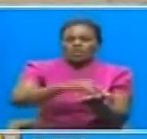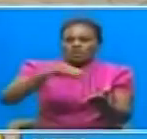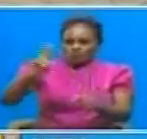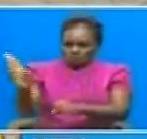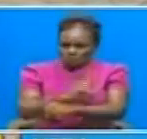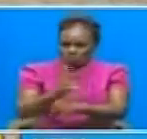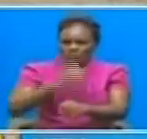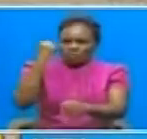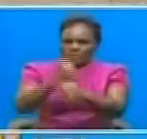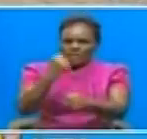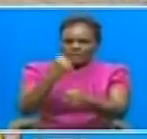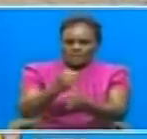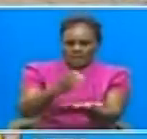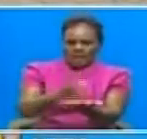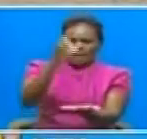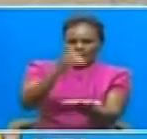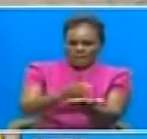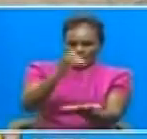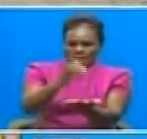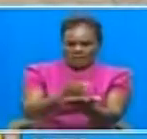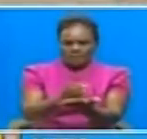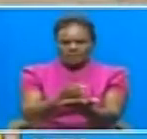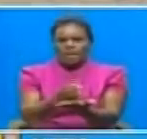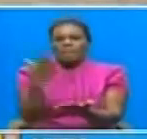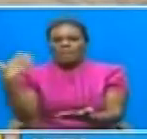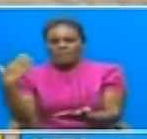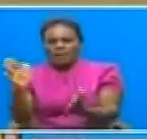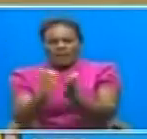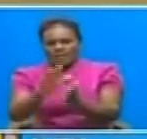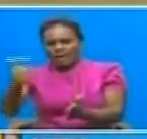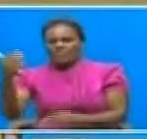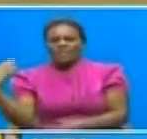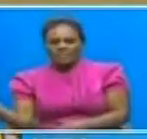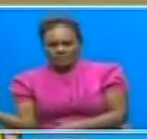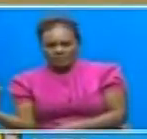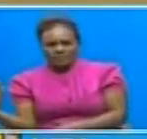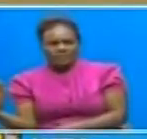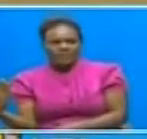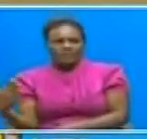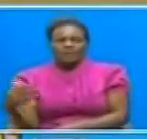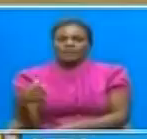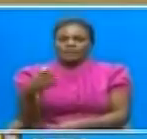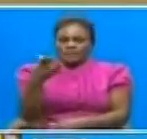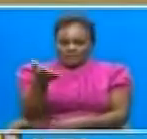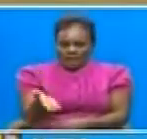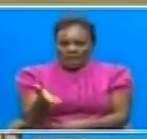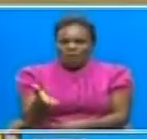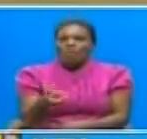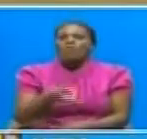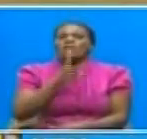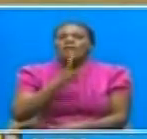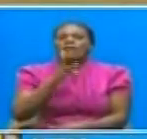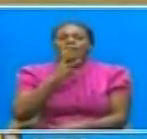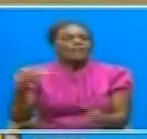used in the manufacture of glass, detergent, paper and leather tanning. In 2005, the lake suffered